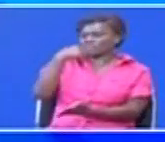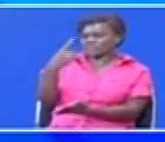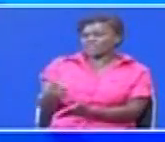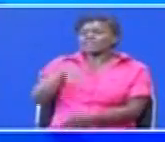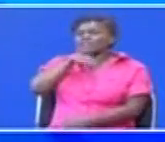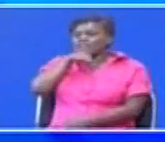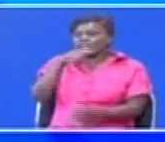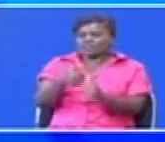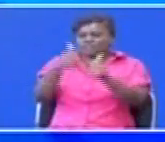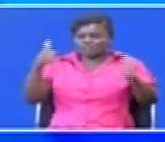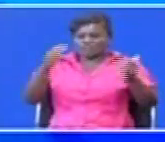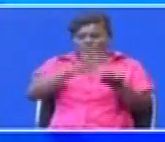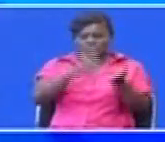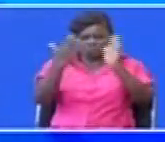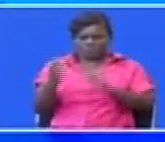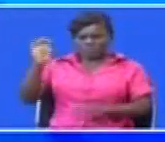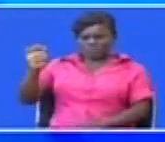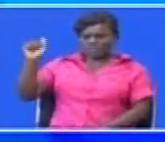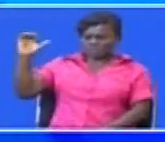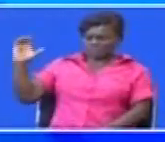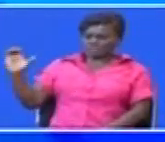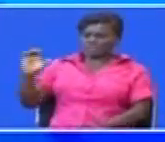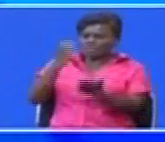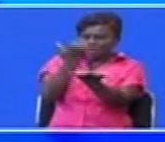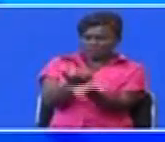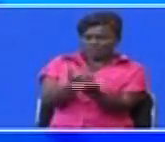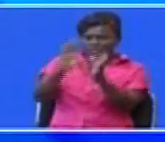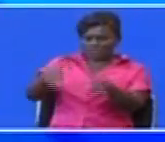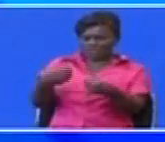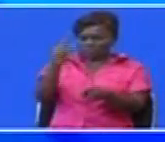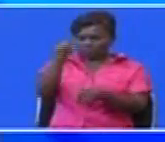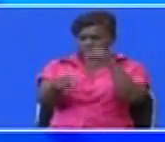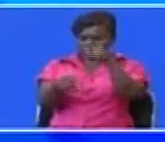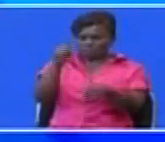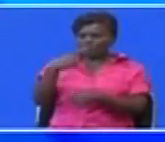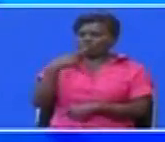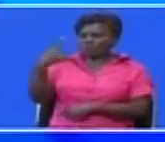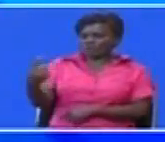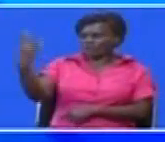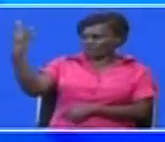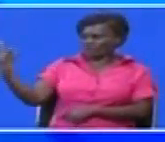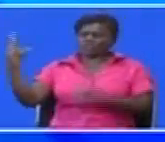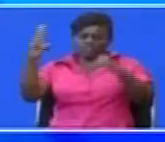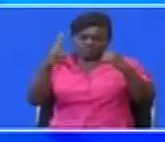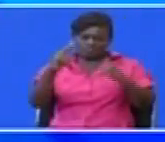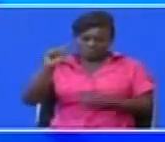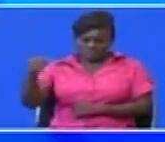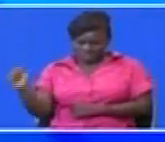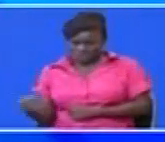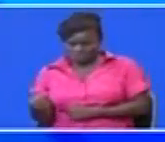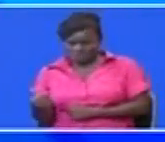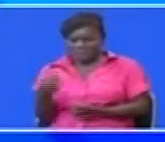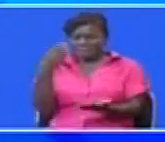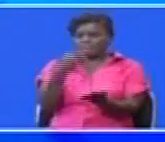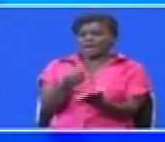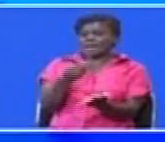has refused to appear before the anti-graft body to give evidence on his allegations that up to 140 billion shillings of the